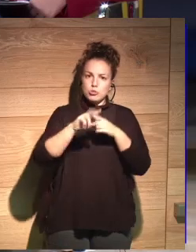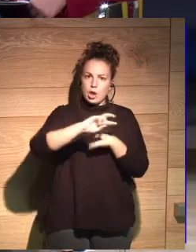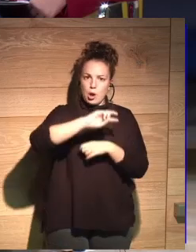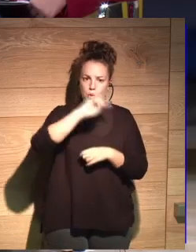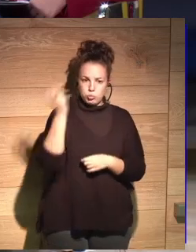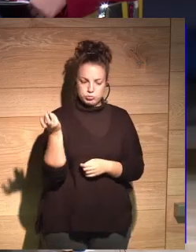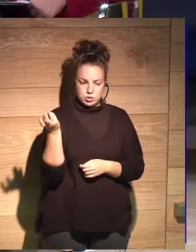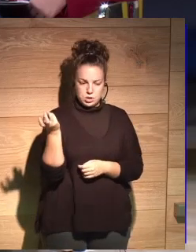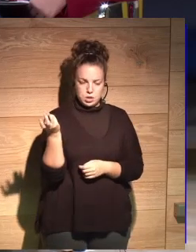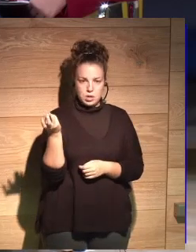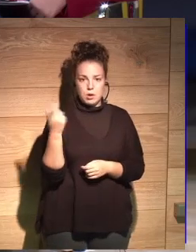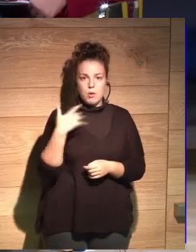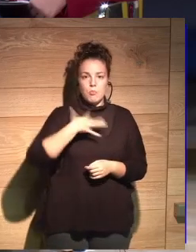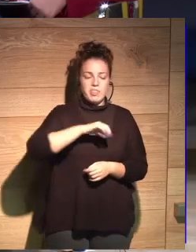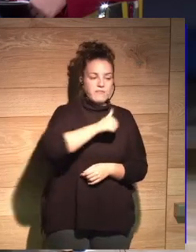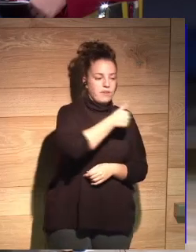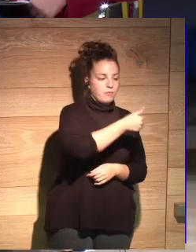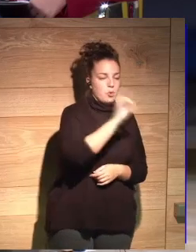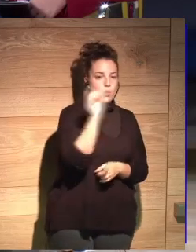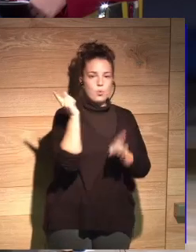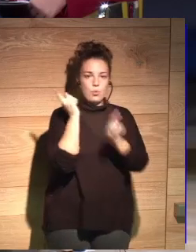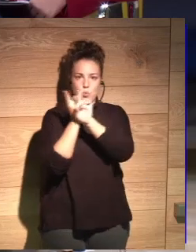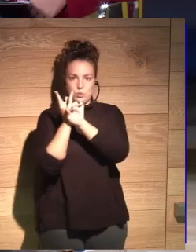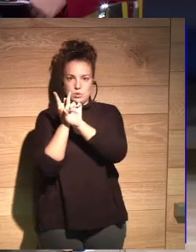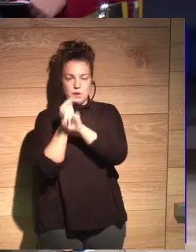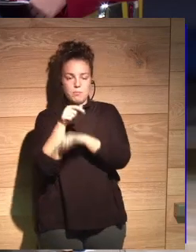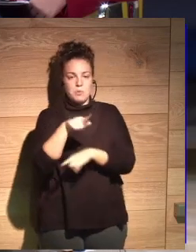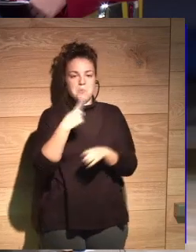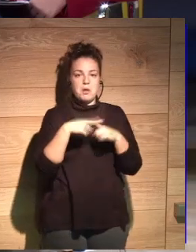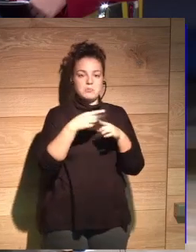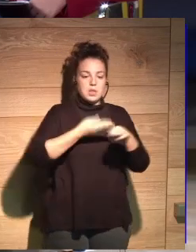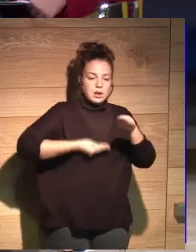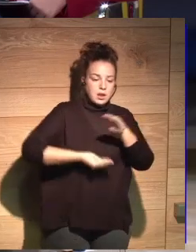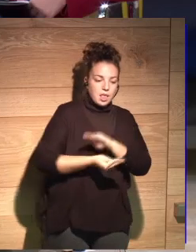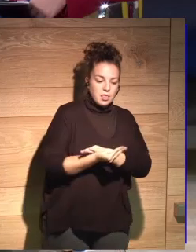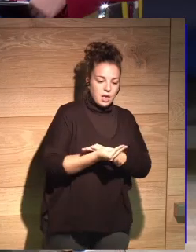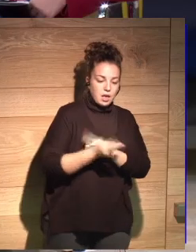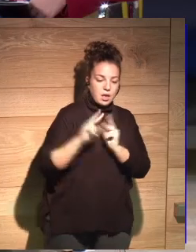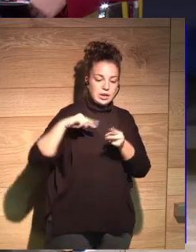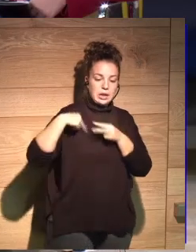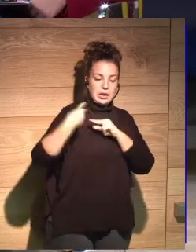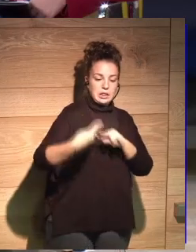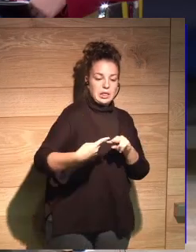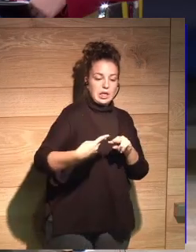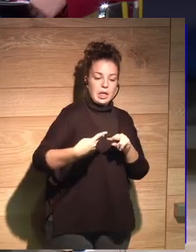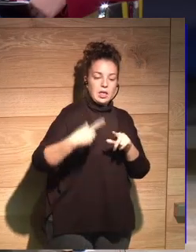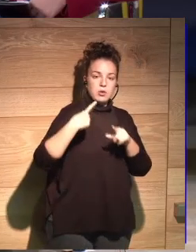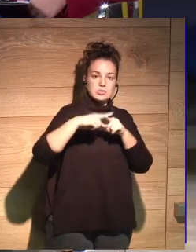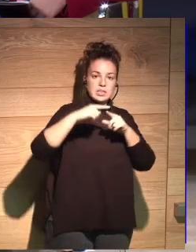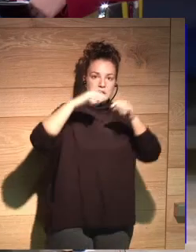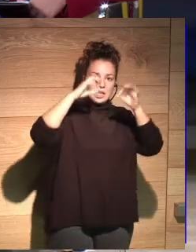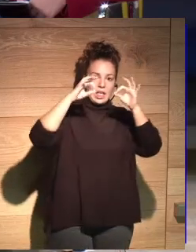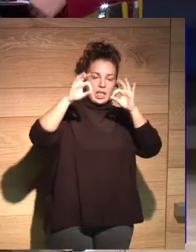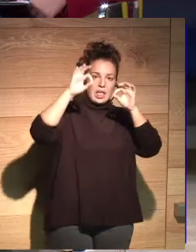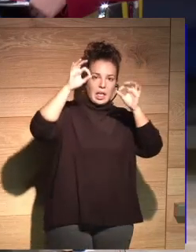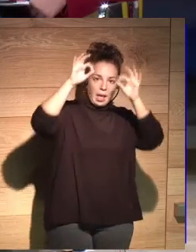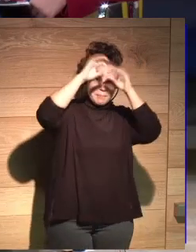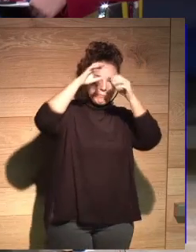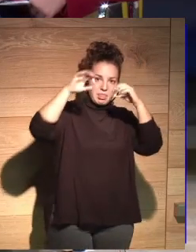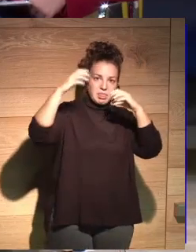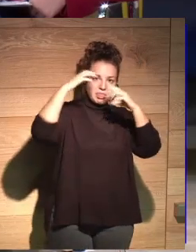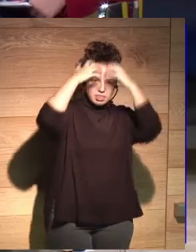That's a different thing. We can be in favor or against, but the different thing is that you are born and then you have some implants in the